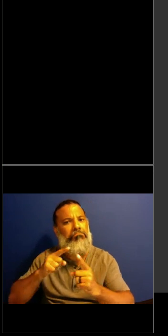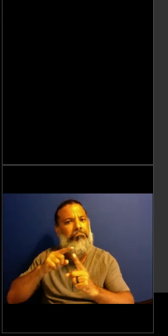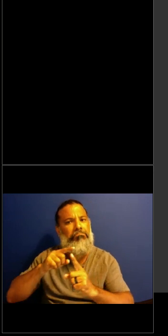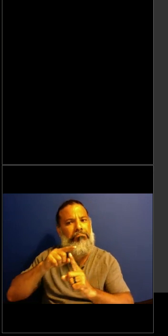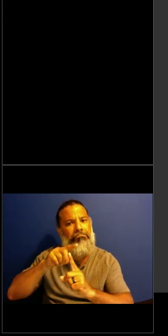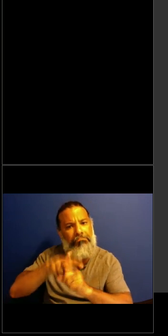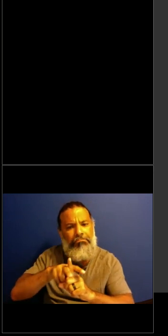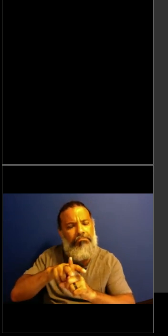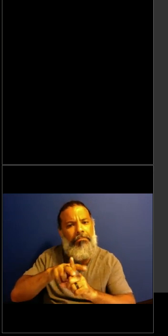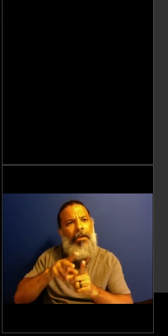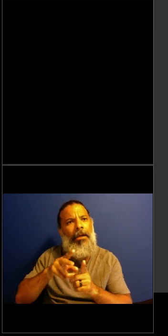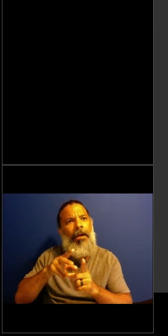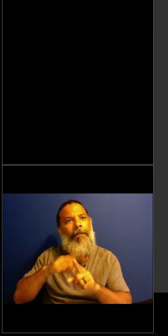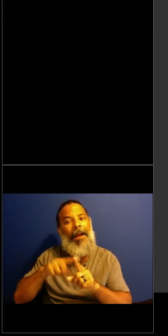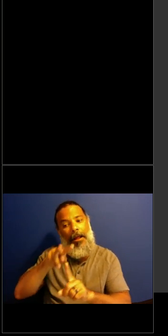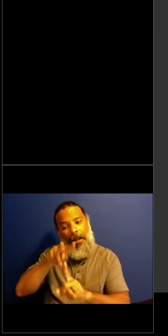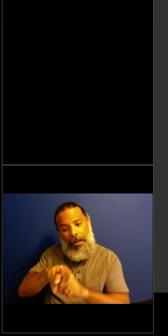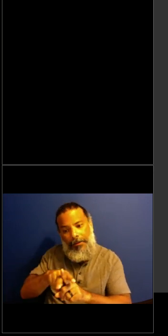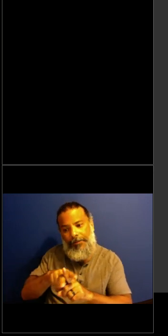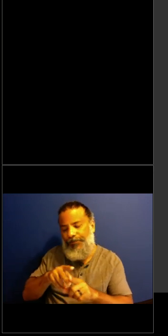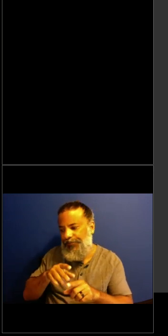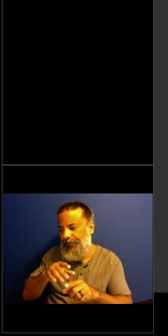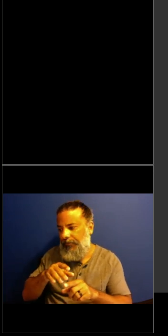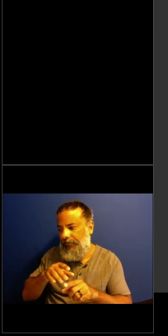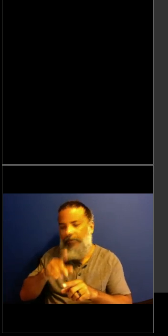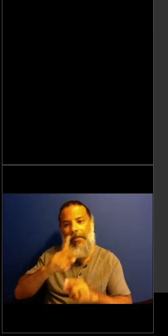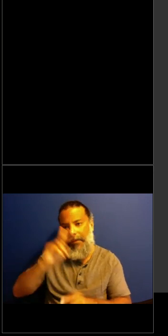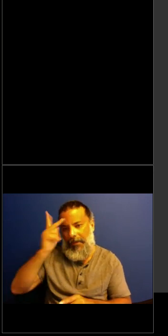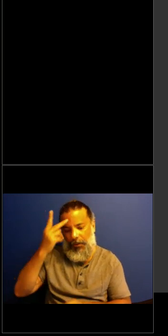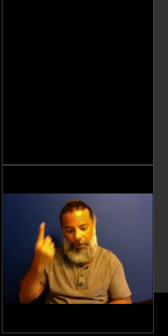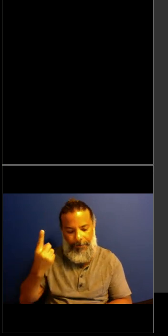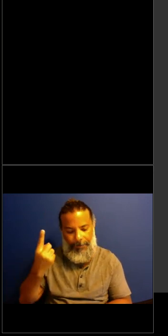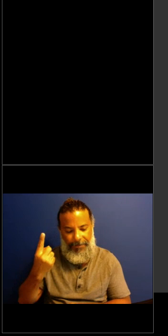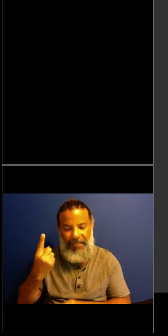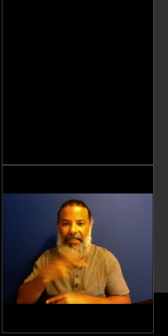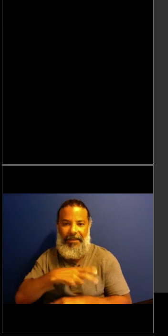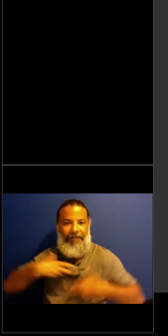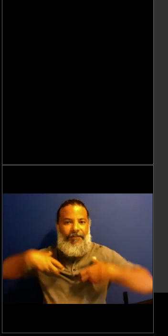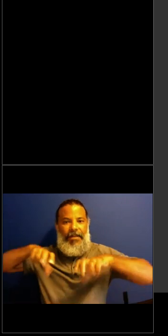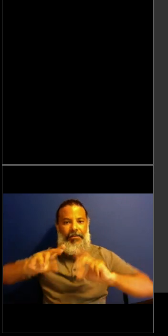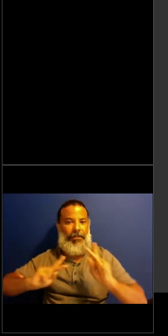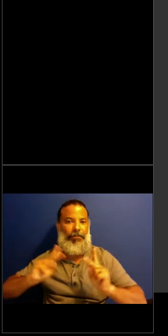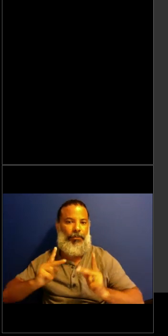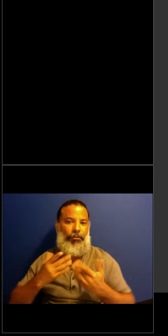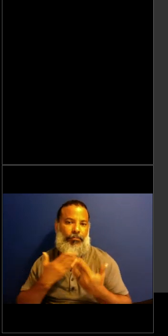value system must be a political one that's invested in people's well-being.